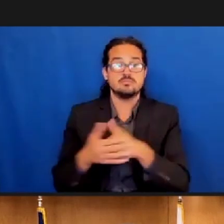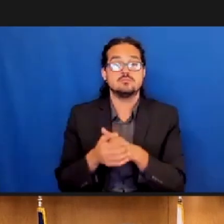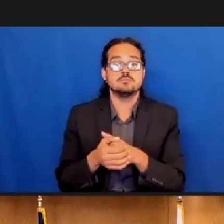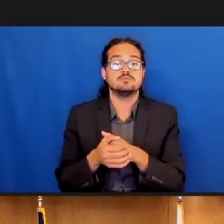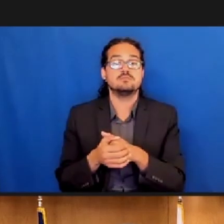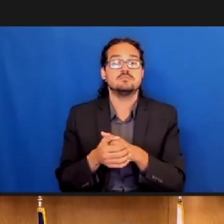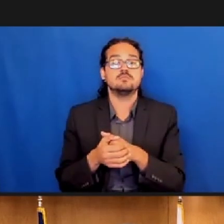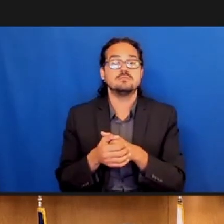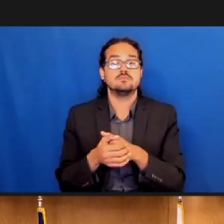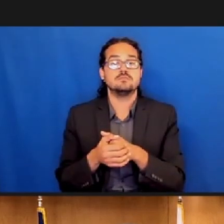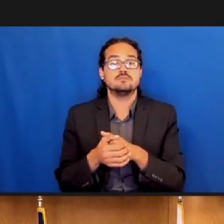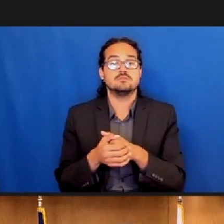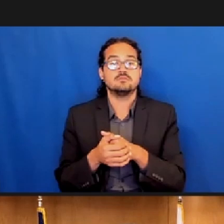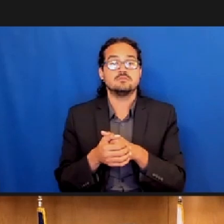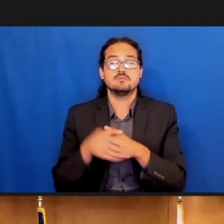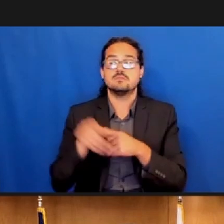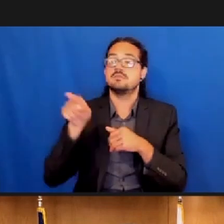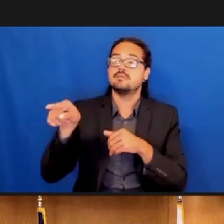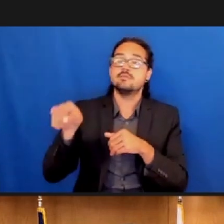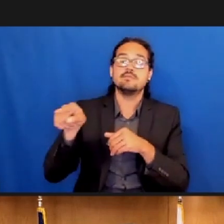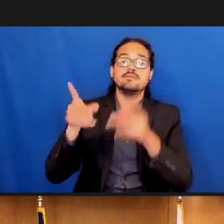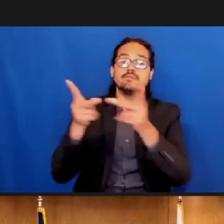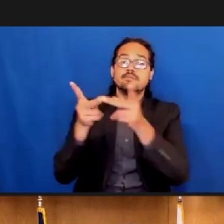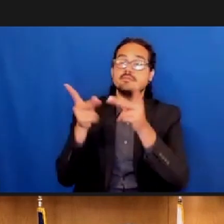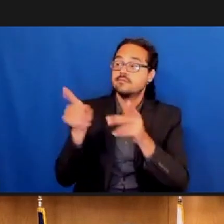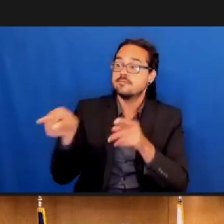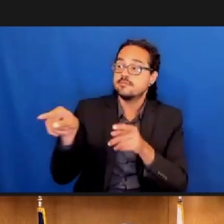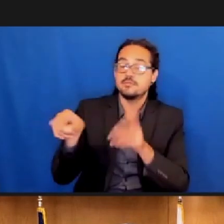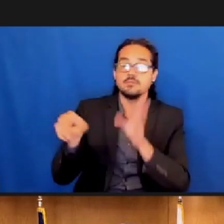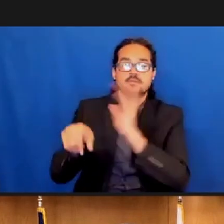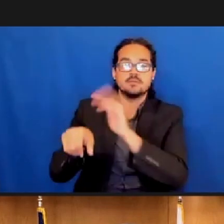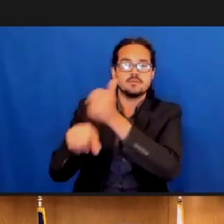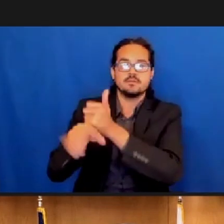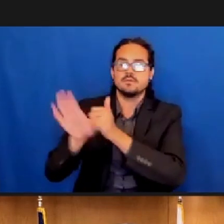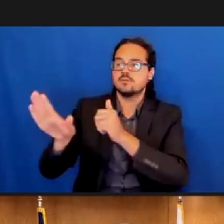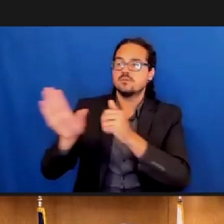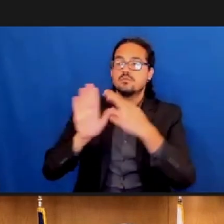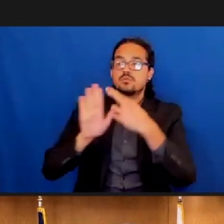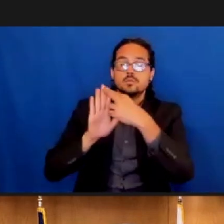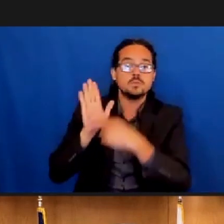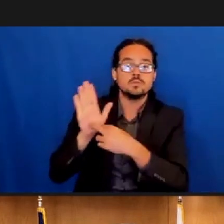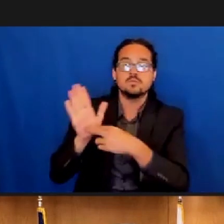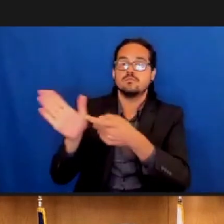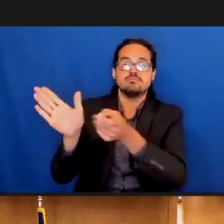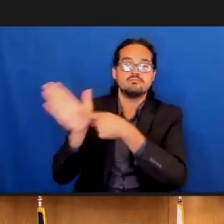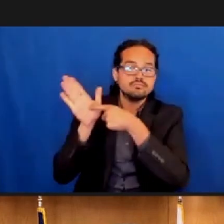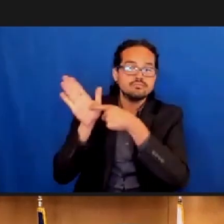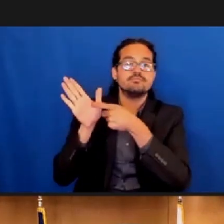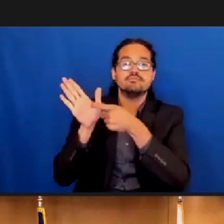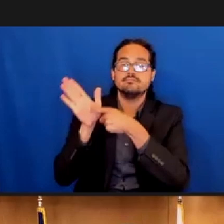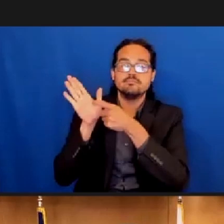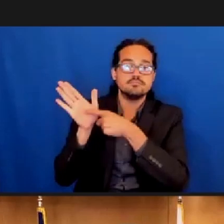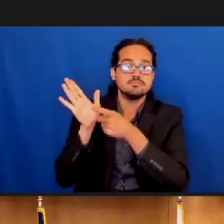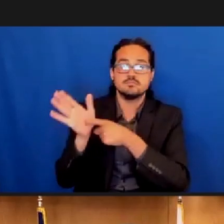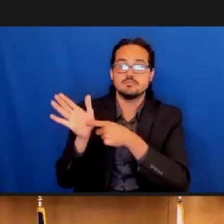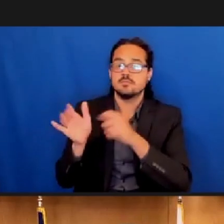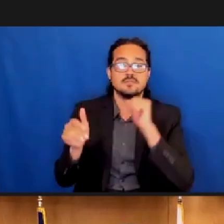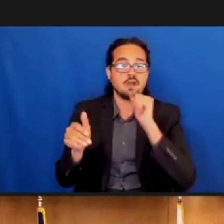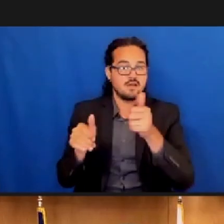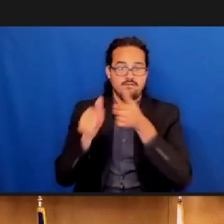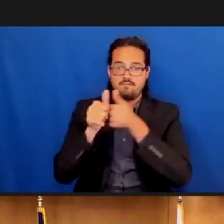to follow those. It's not going to be the California Department of Public Health instituting requirements to prevent those